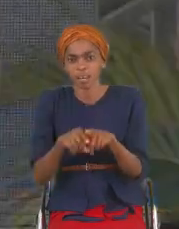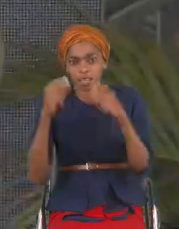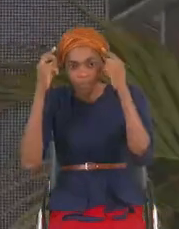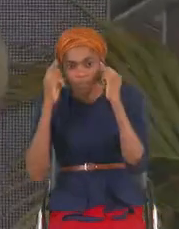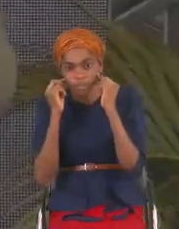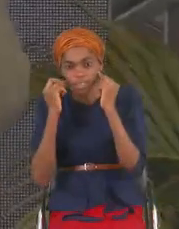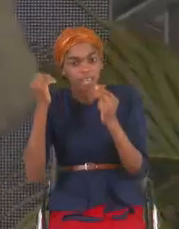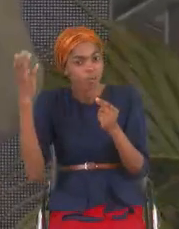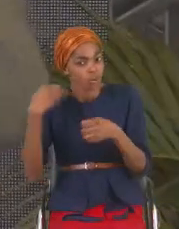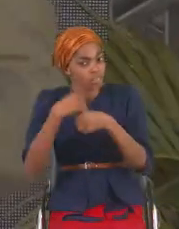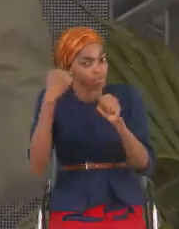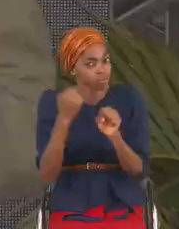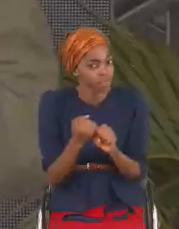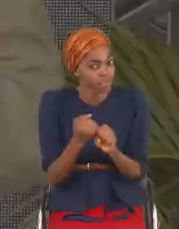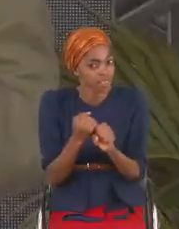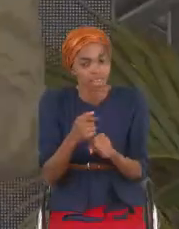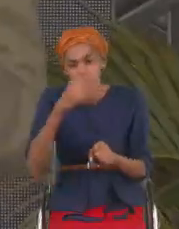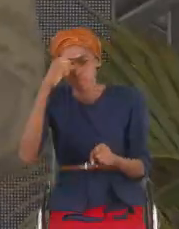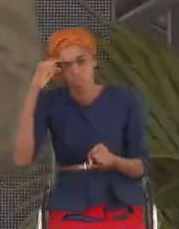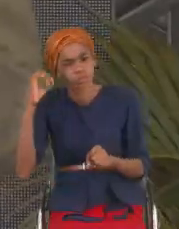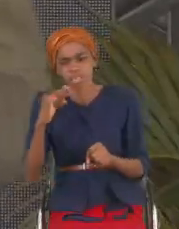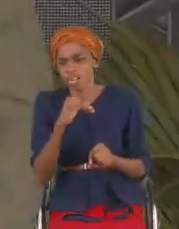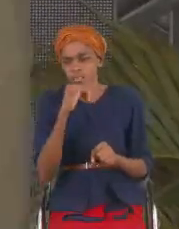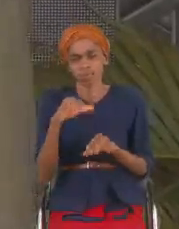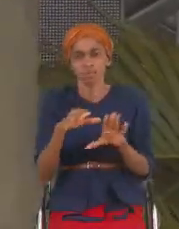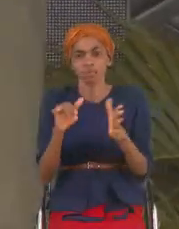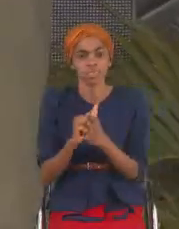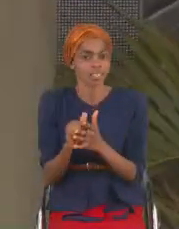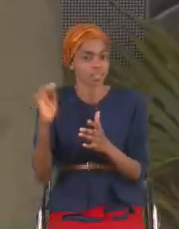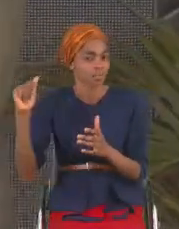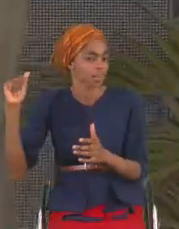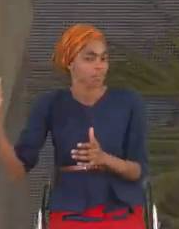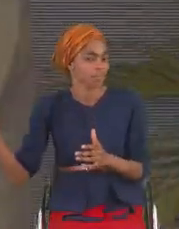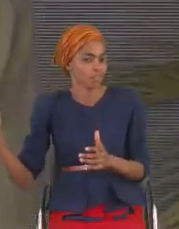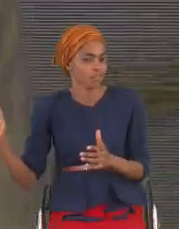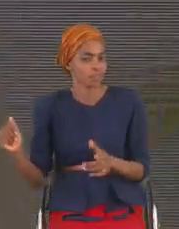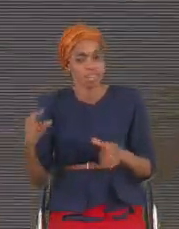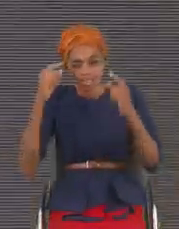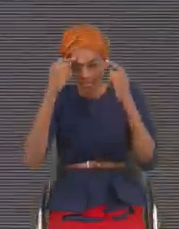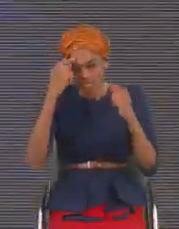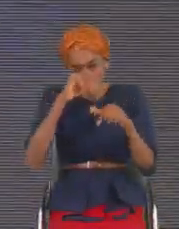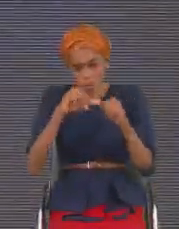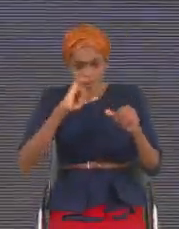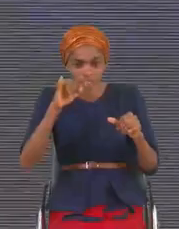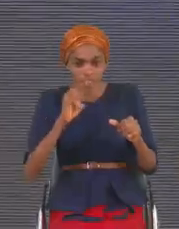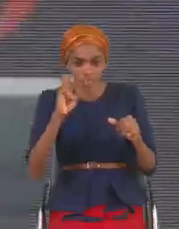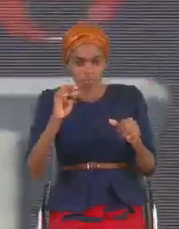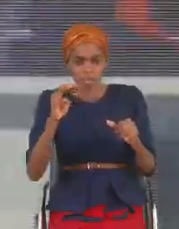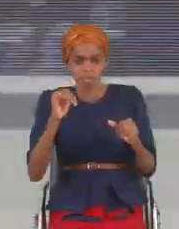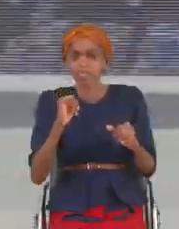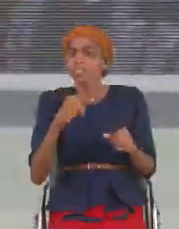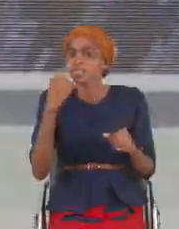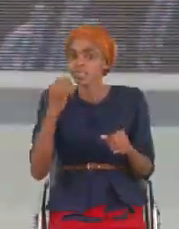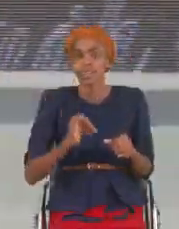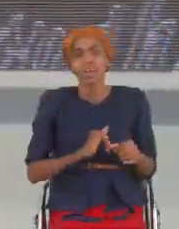was made because he couldn't do that by himself. And think of Jeremiah. He said, I am